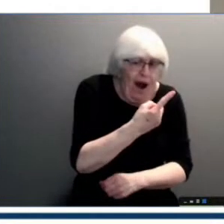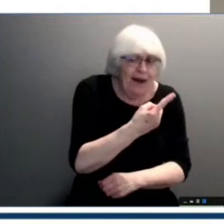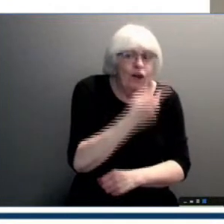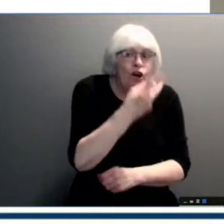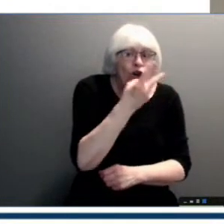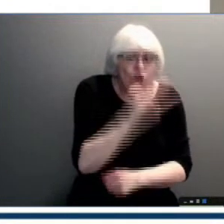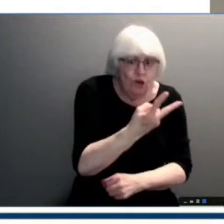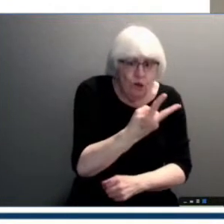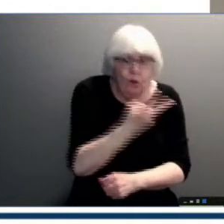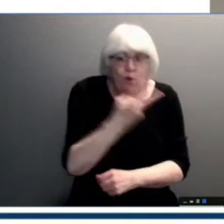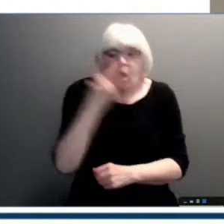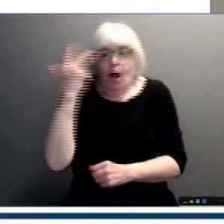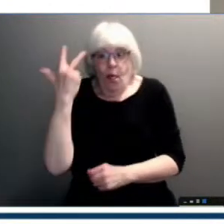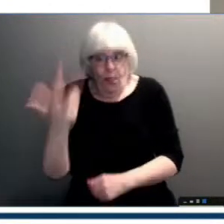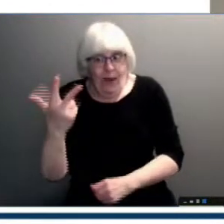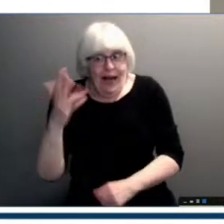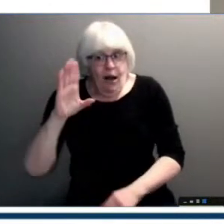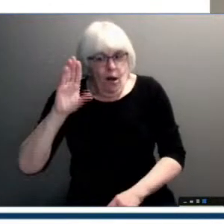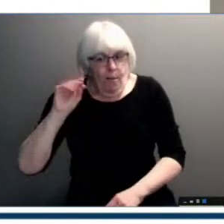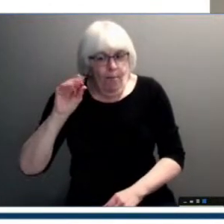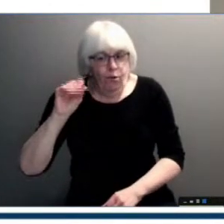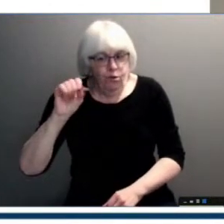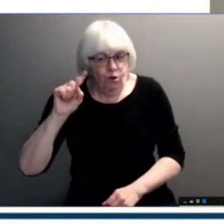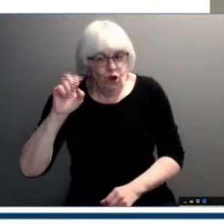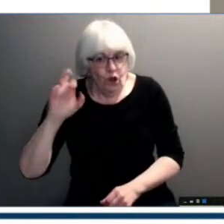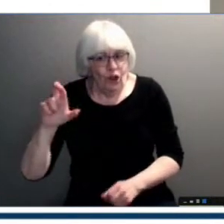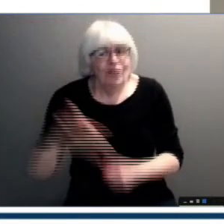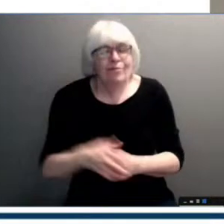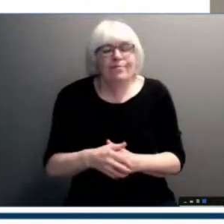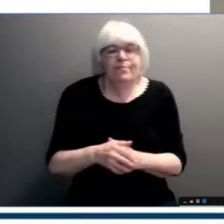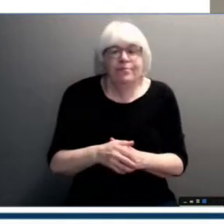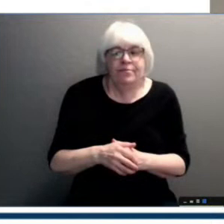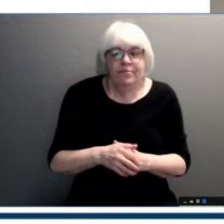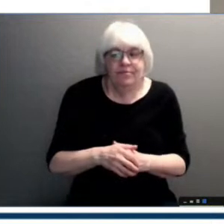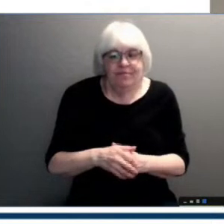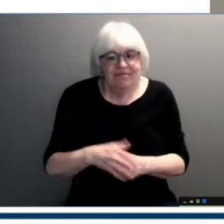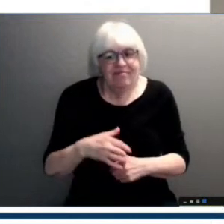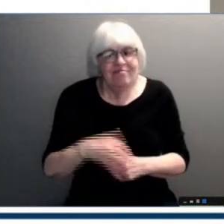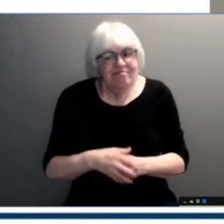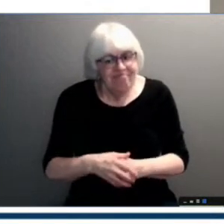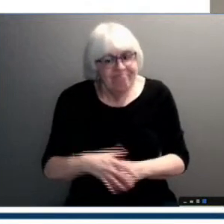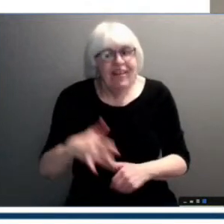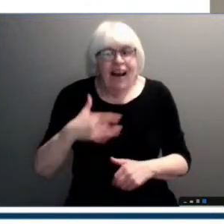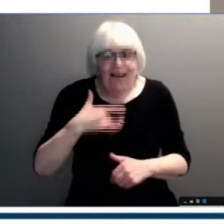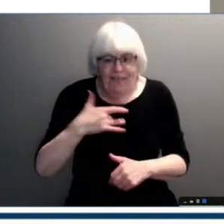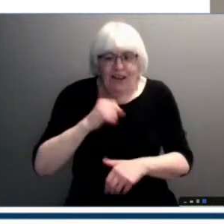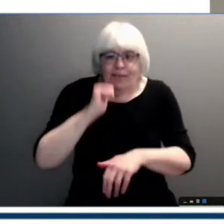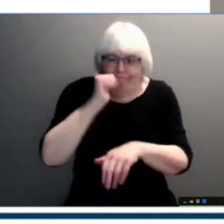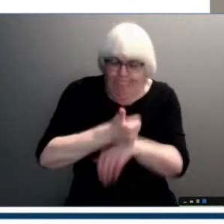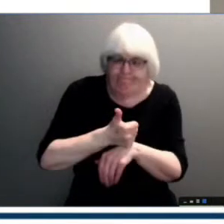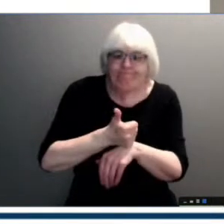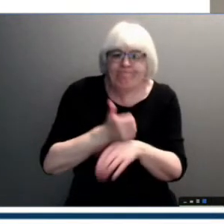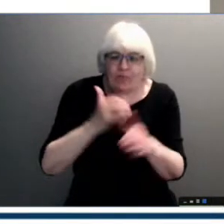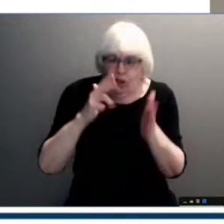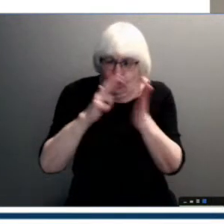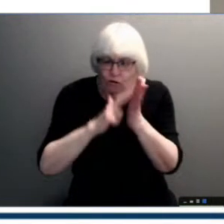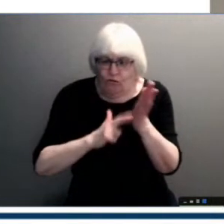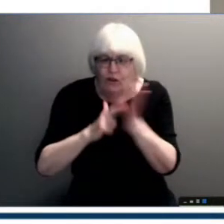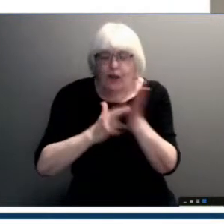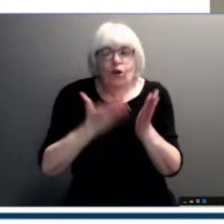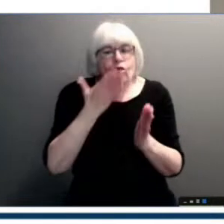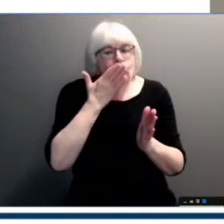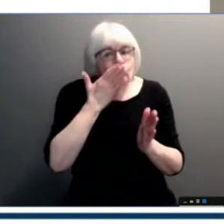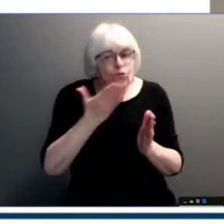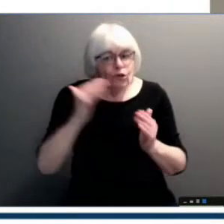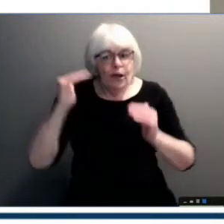I firmly believe that what we have in place is the right balance to help slow us all down and protect those most at